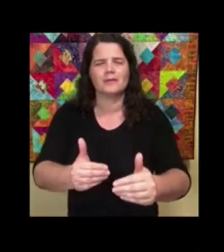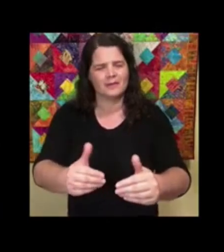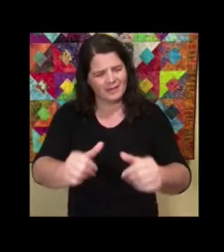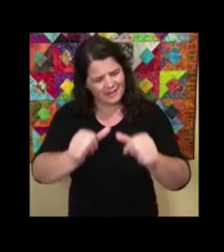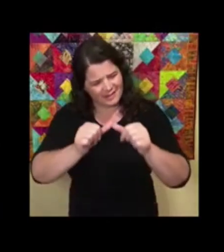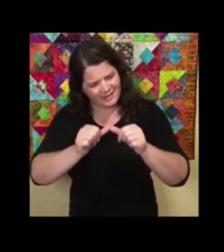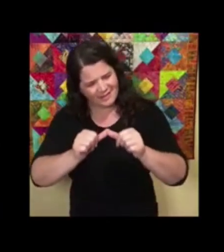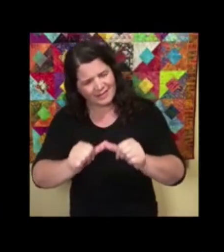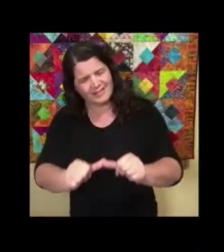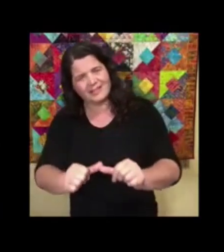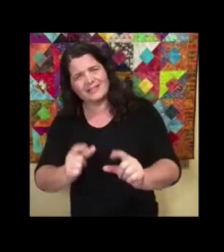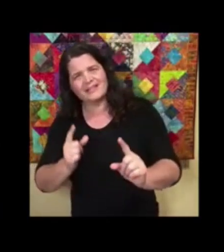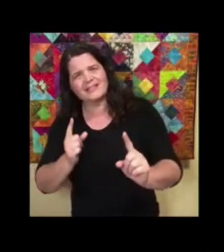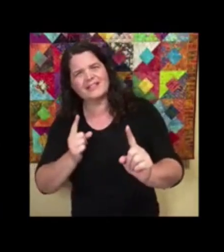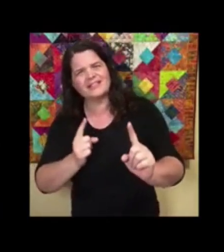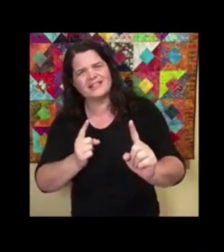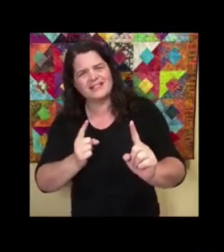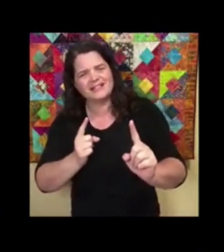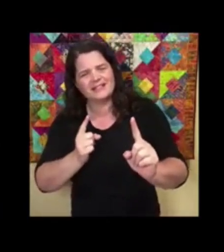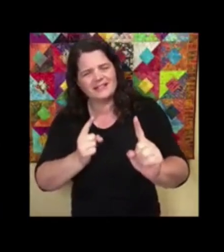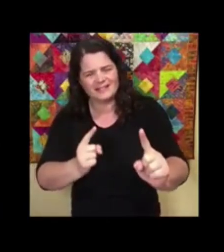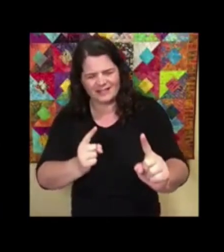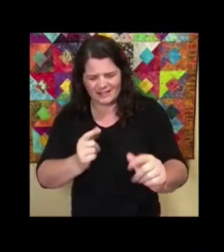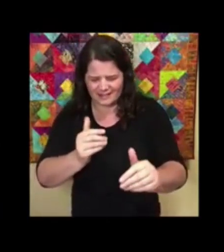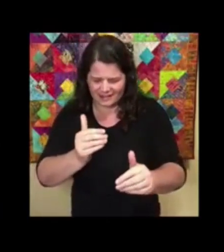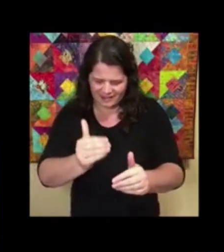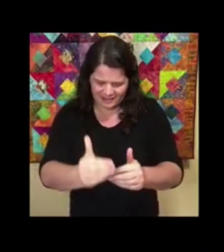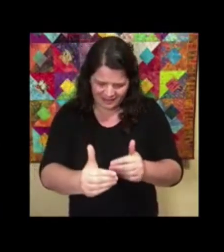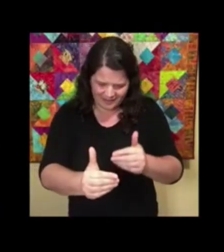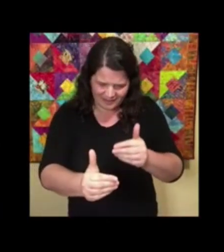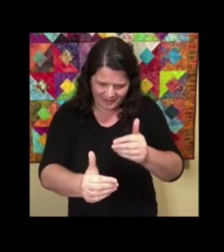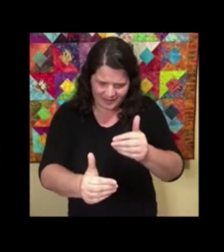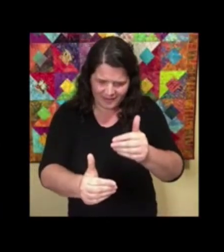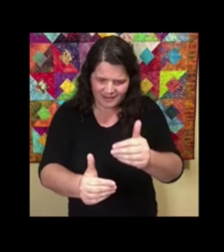forward. Keep on moving